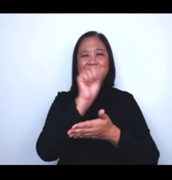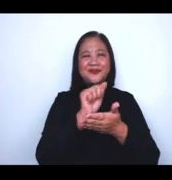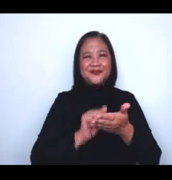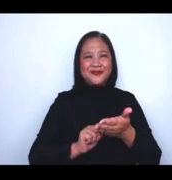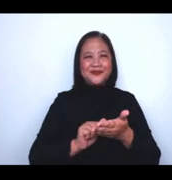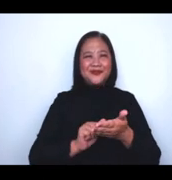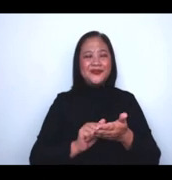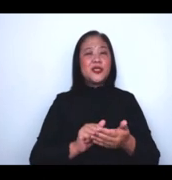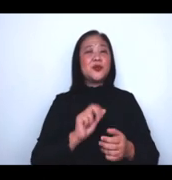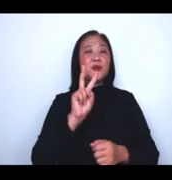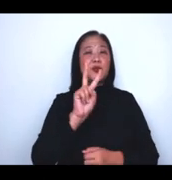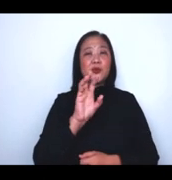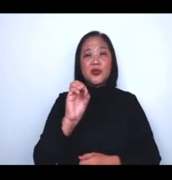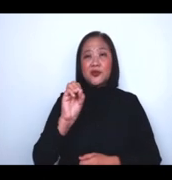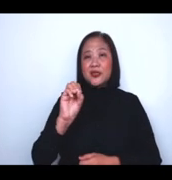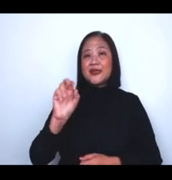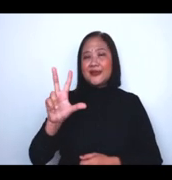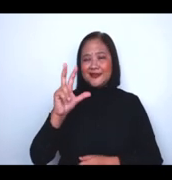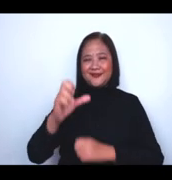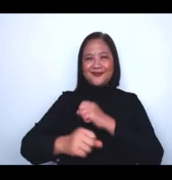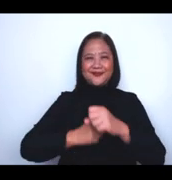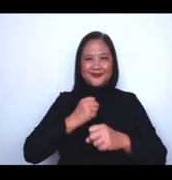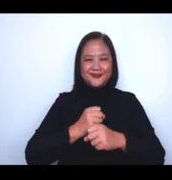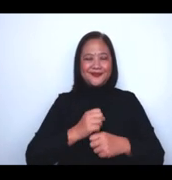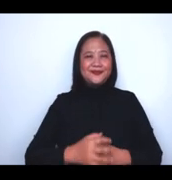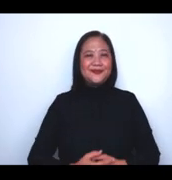Artist in 2003.